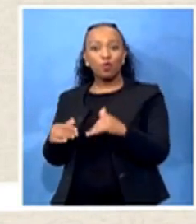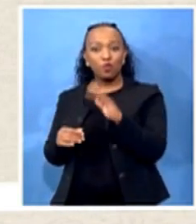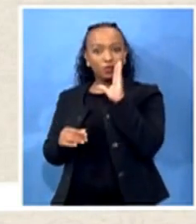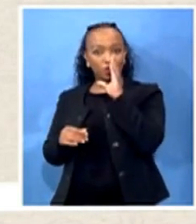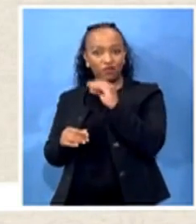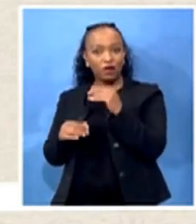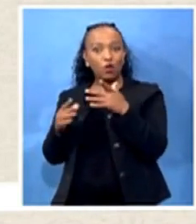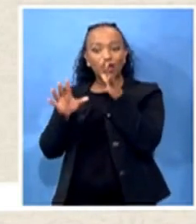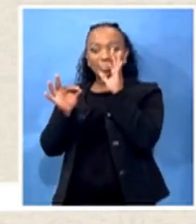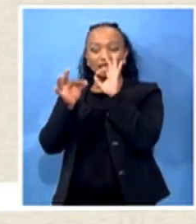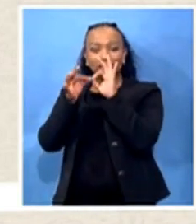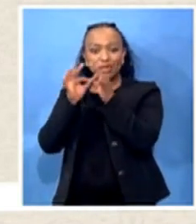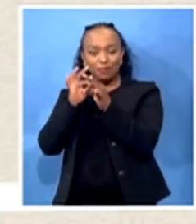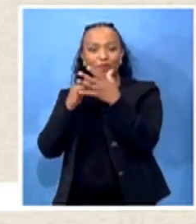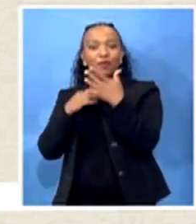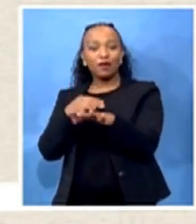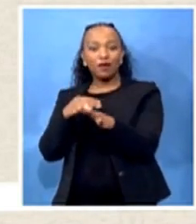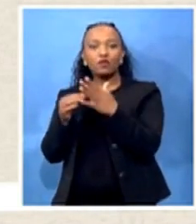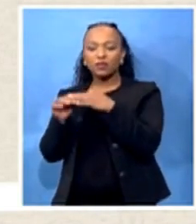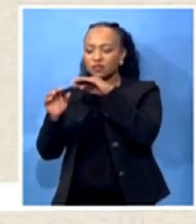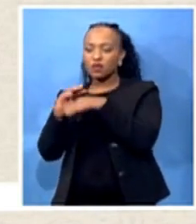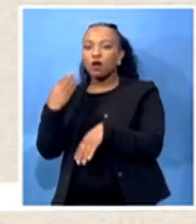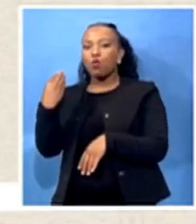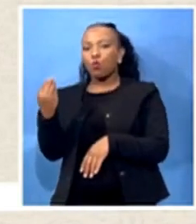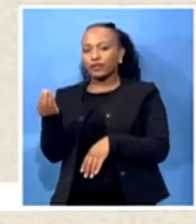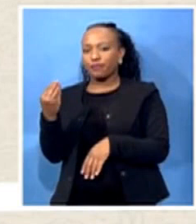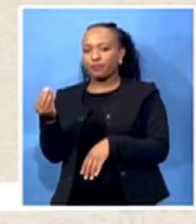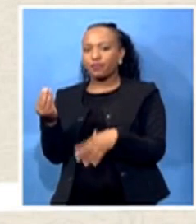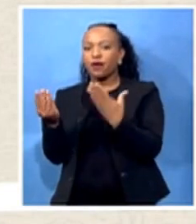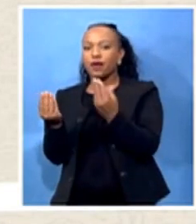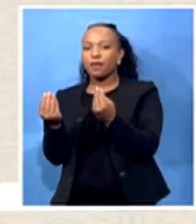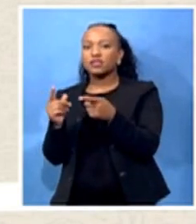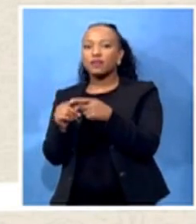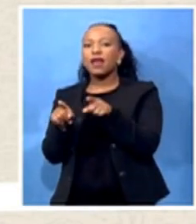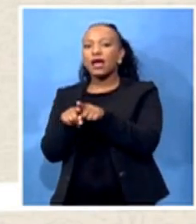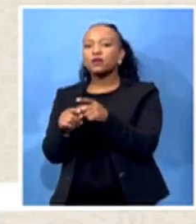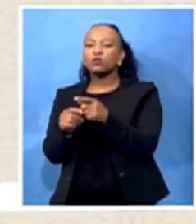into your WhatsApp as if you were going to talk to your friend. But this one is interactive.